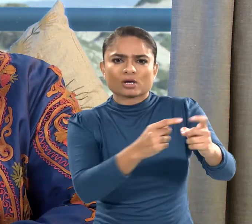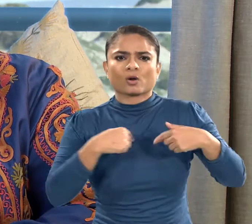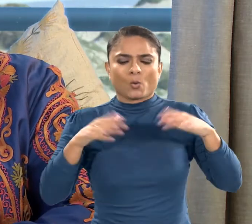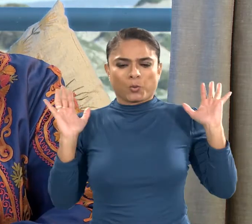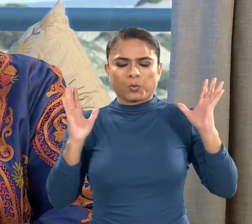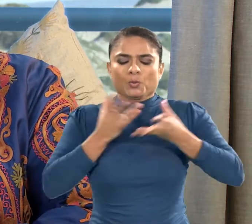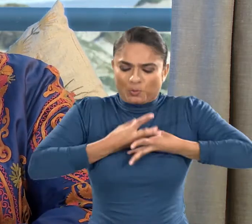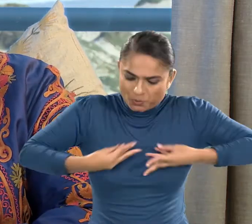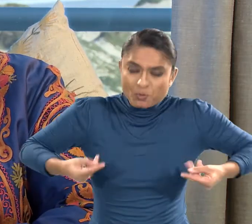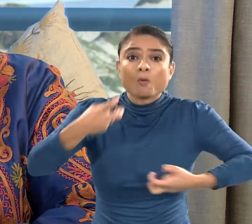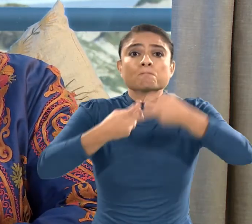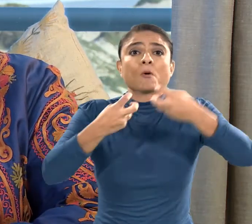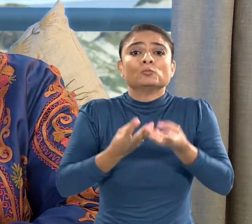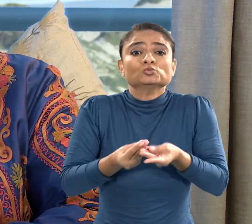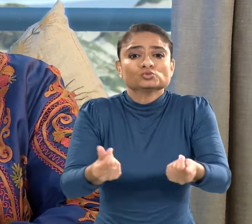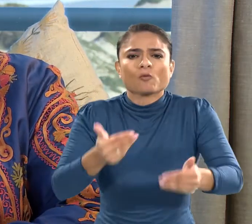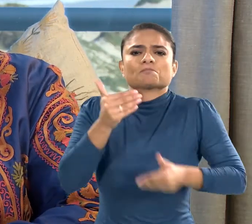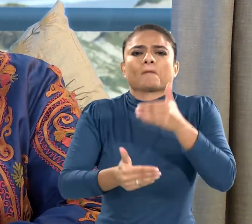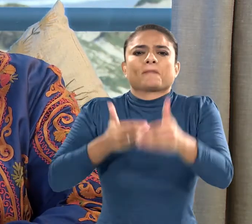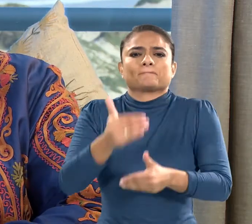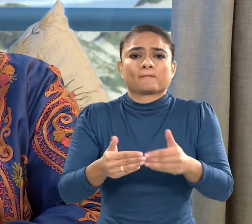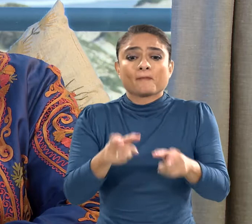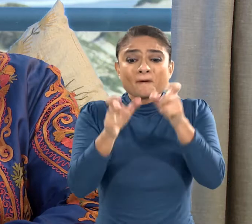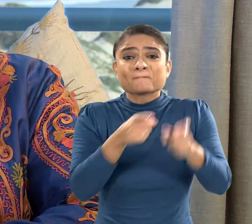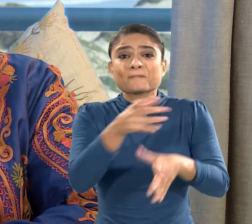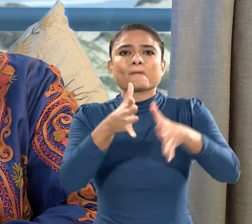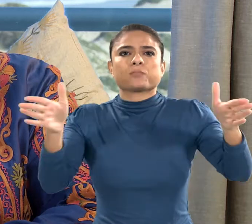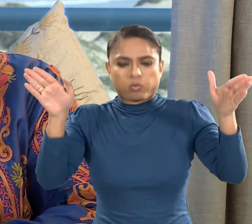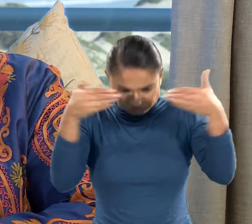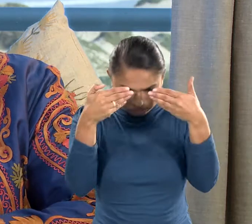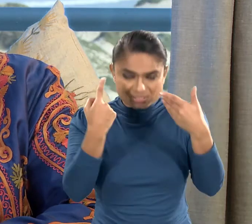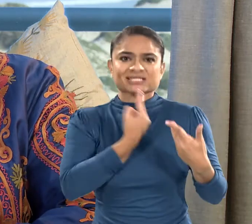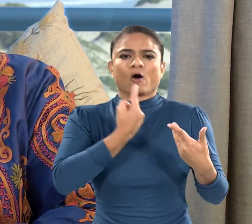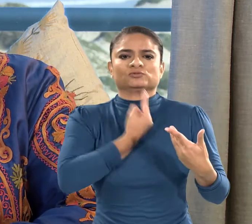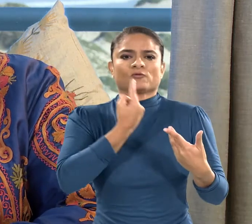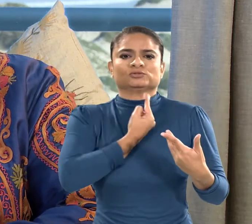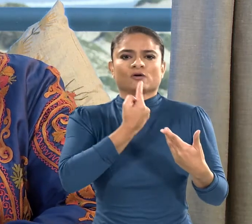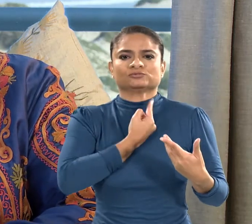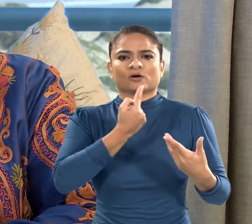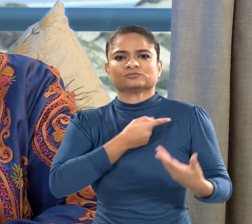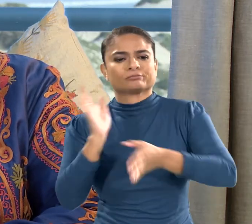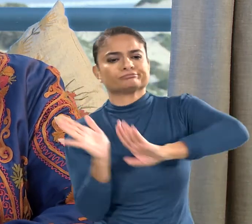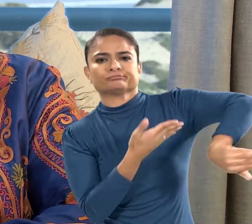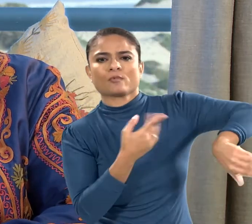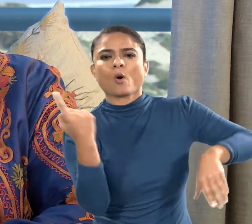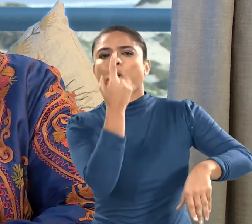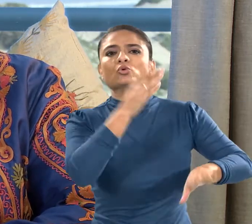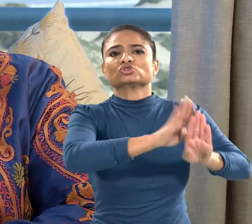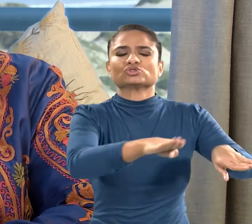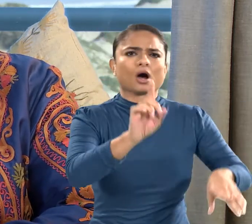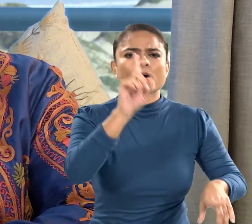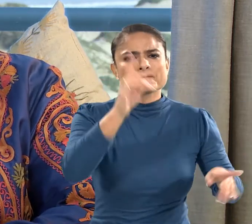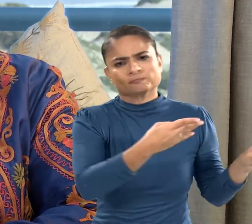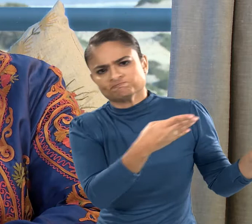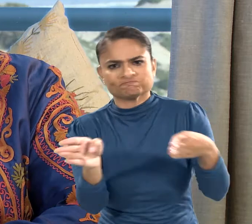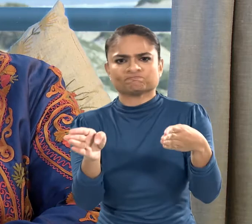better able to solve the problems of the whole world than other people who are more self-centered and take care only of their own needs.